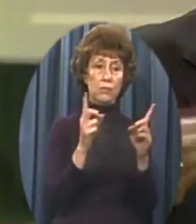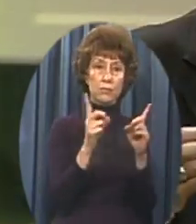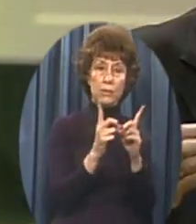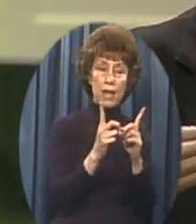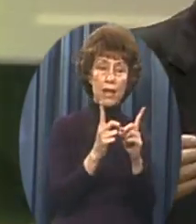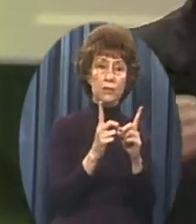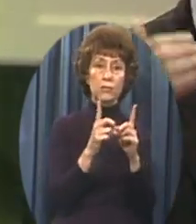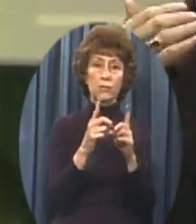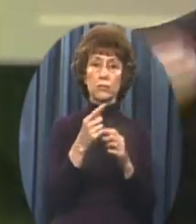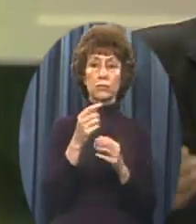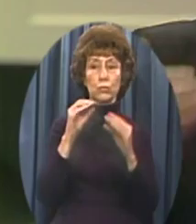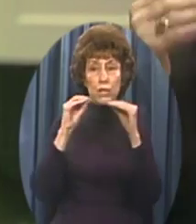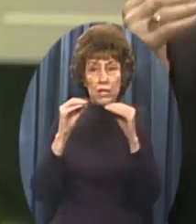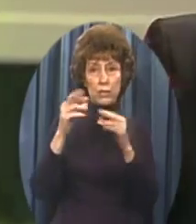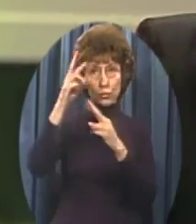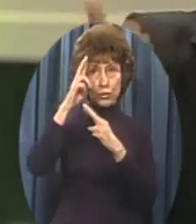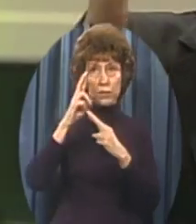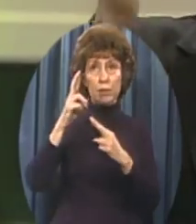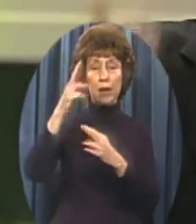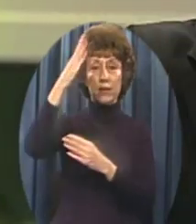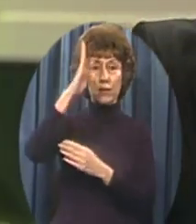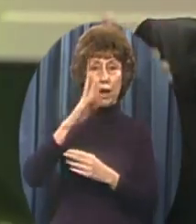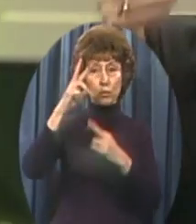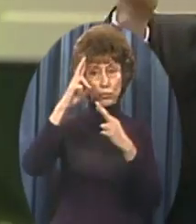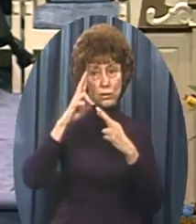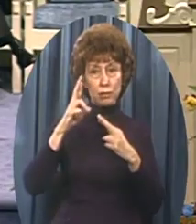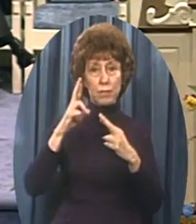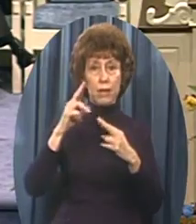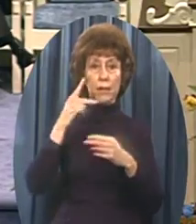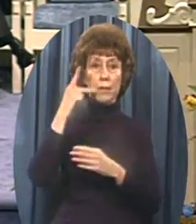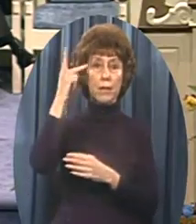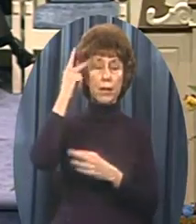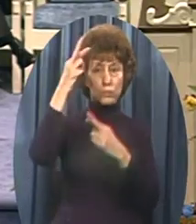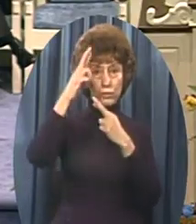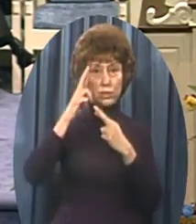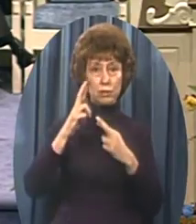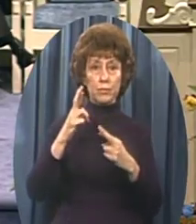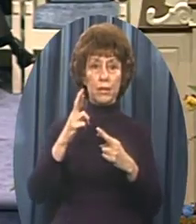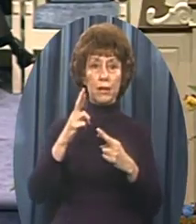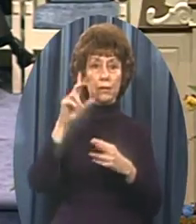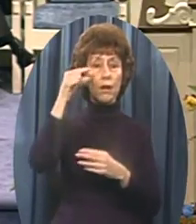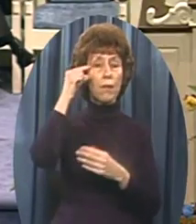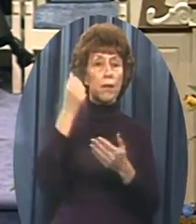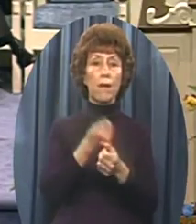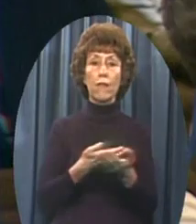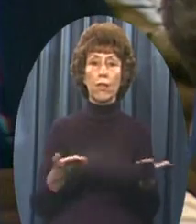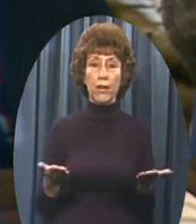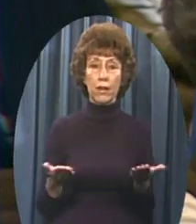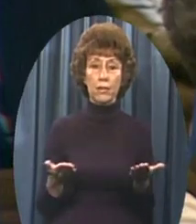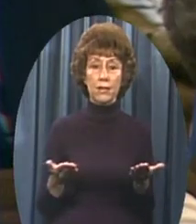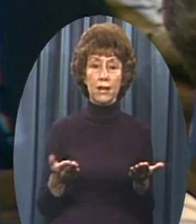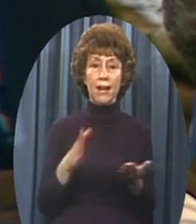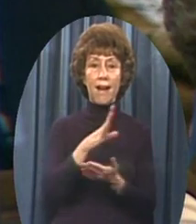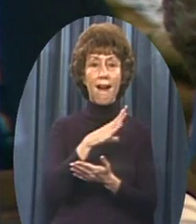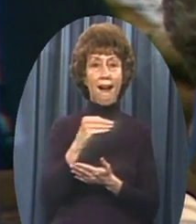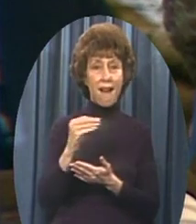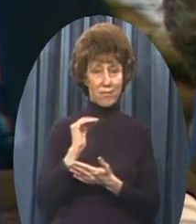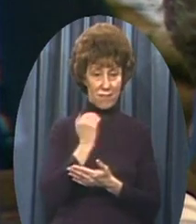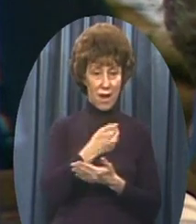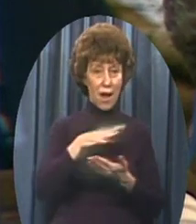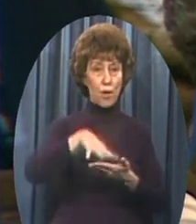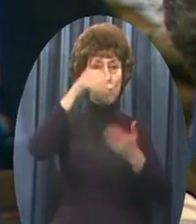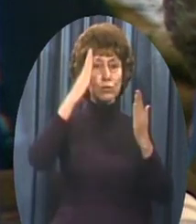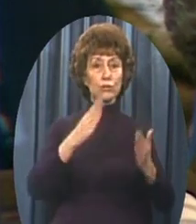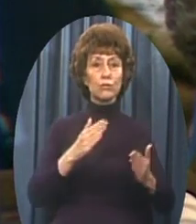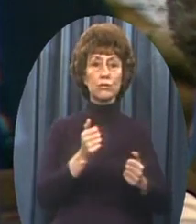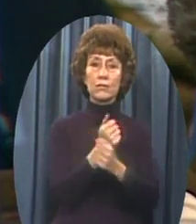them respect for God, for the country, for the flag, for their parents, for the establishment, for government. And they love it.